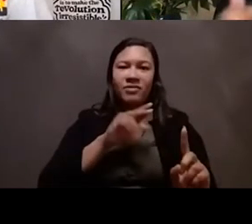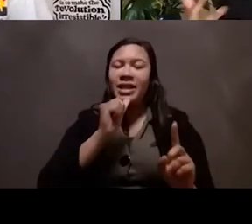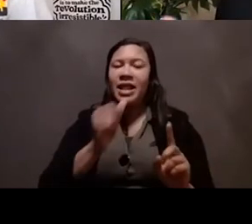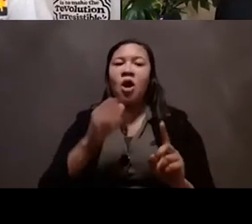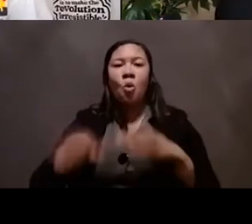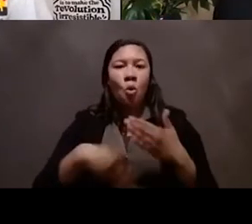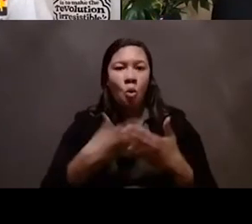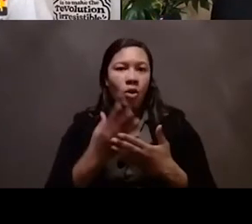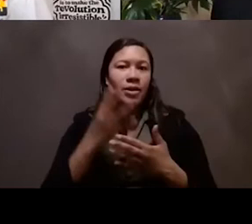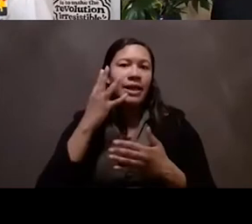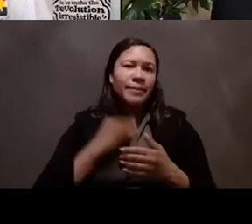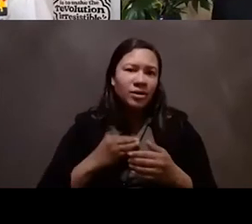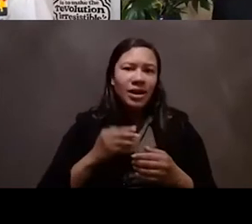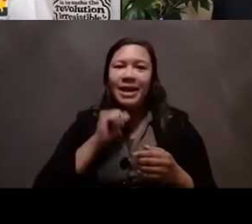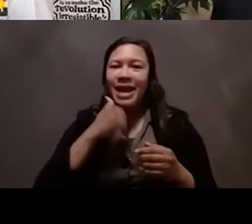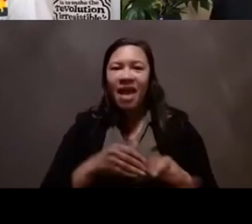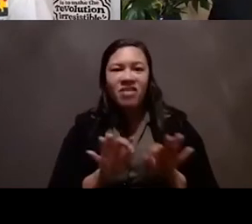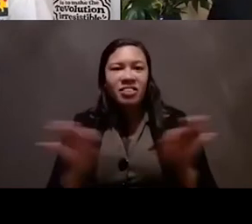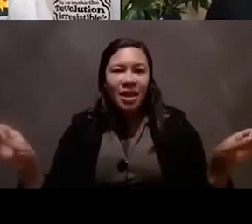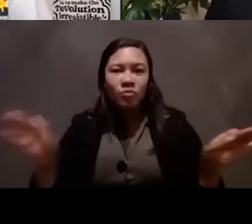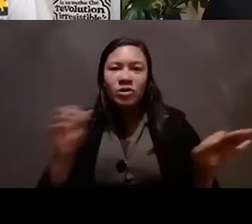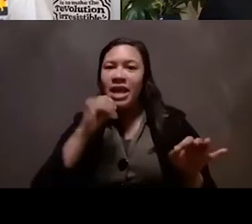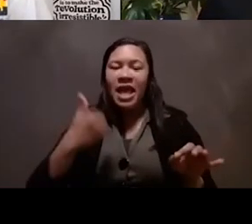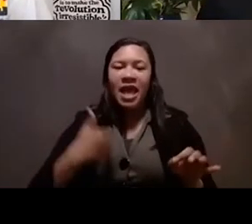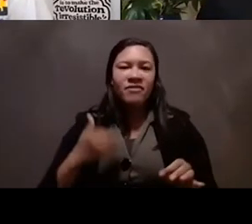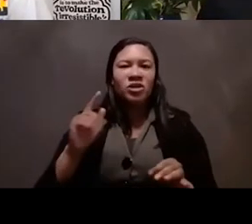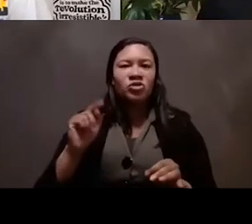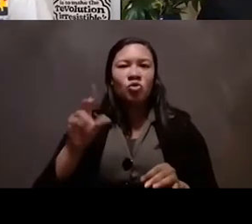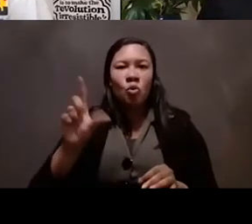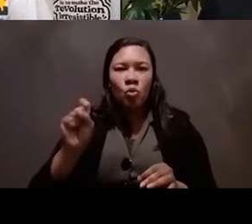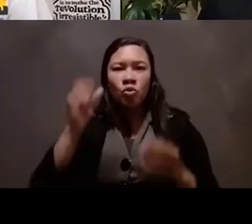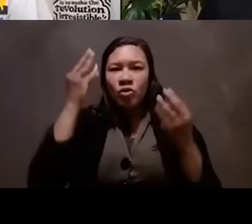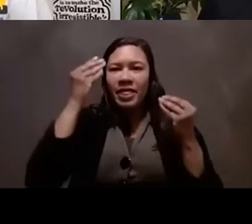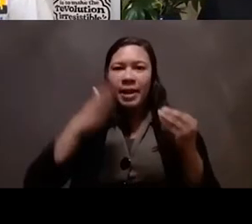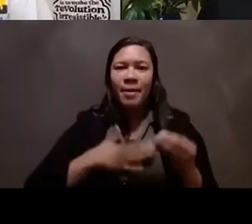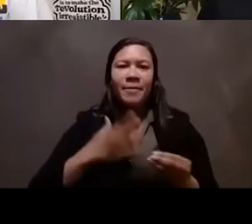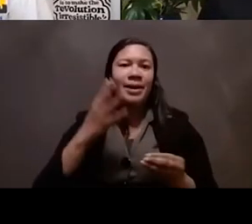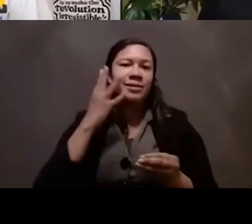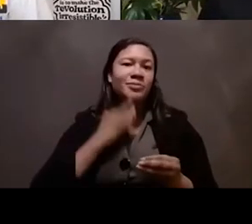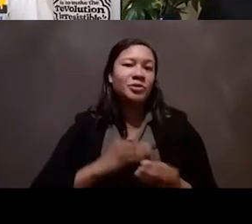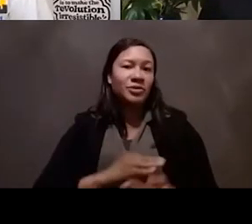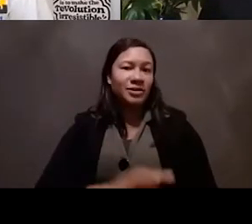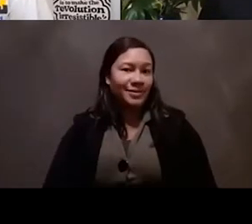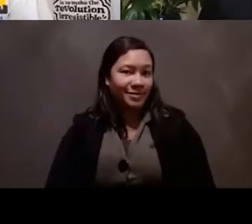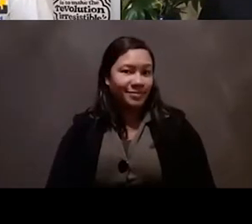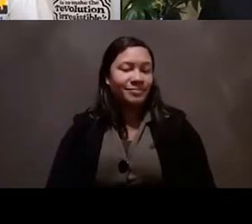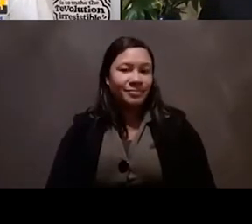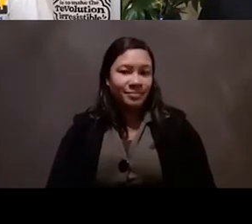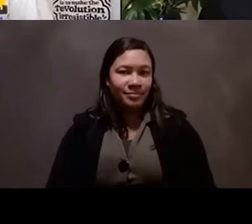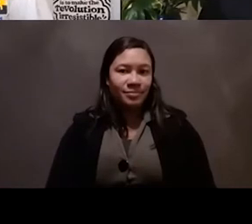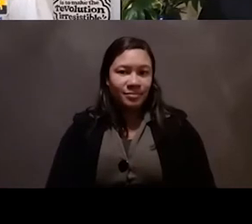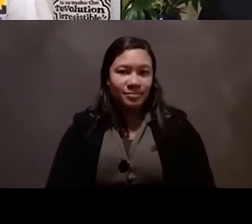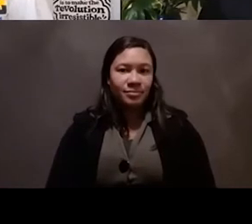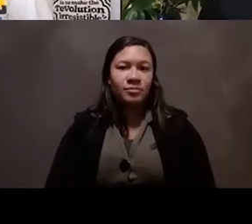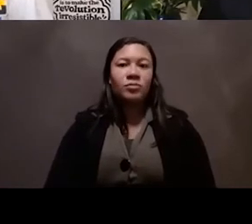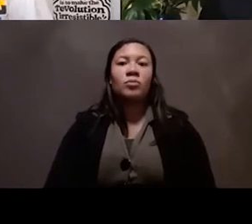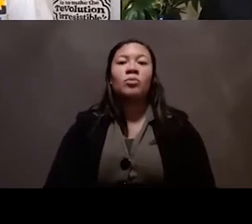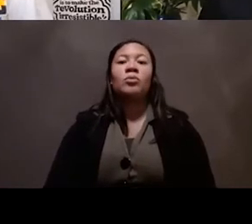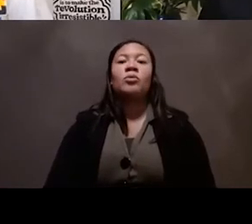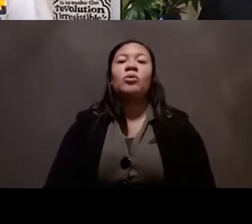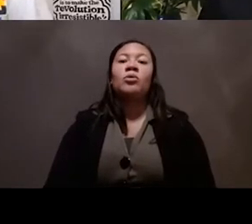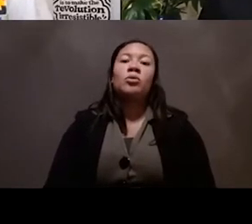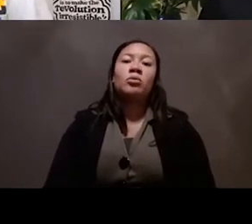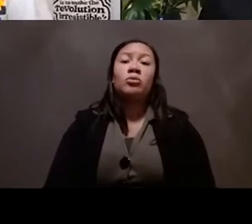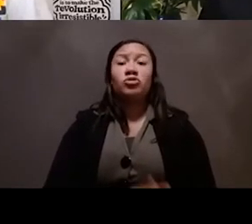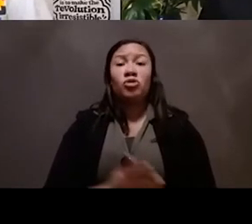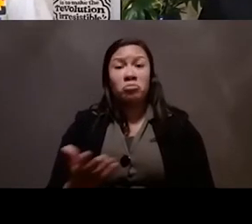I didn't have the language and the tools to think about my experience. And then I think the other side of that too is being